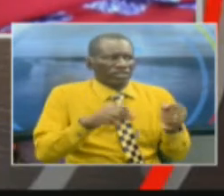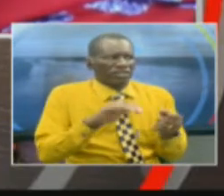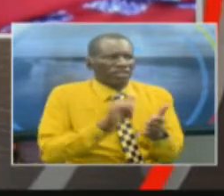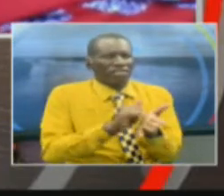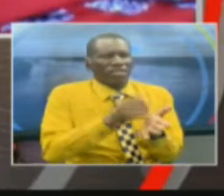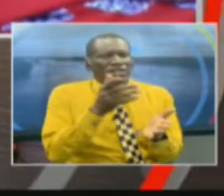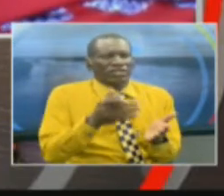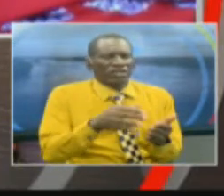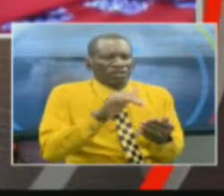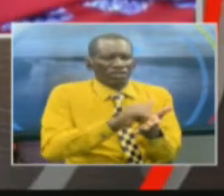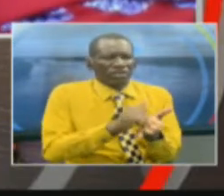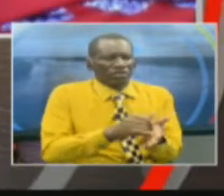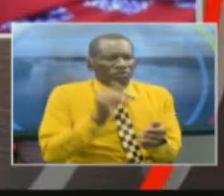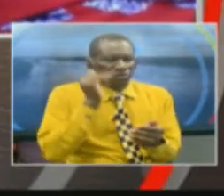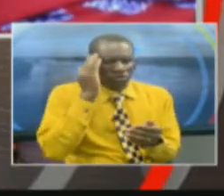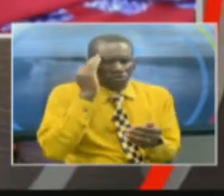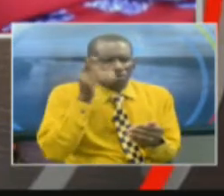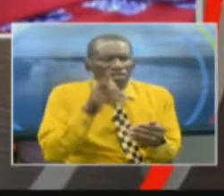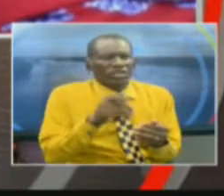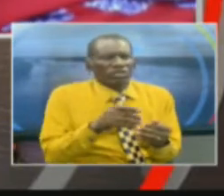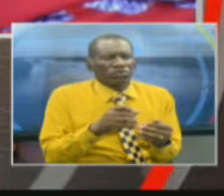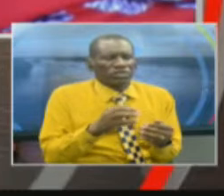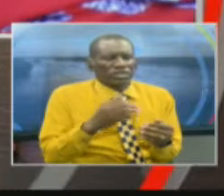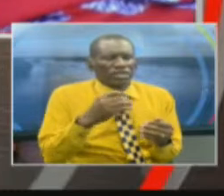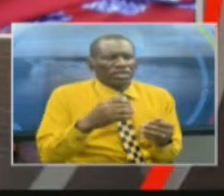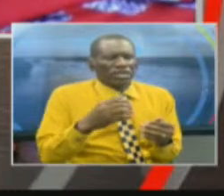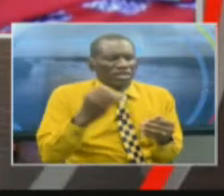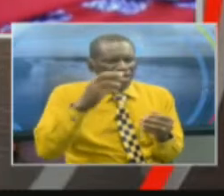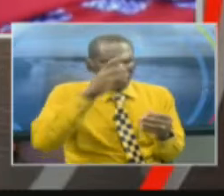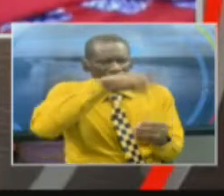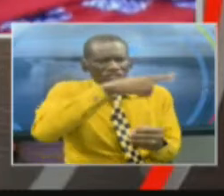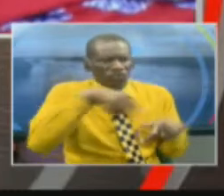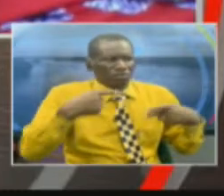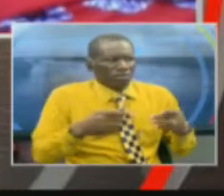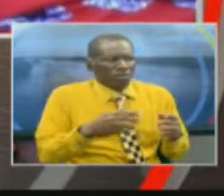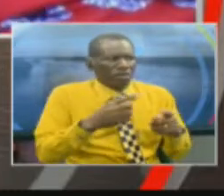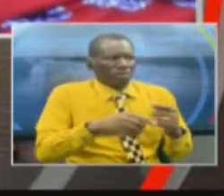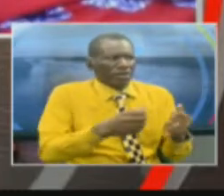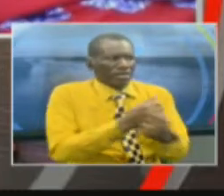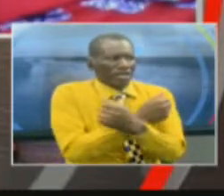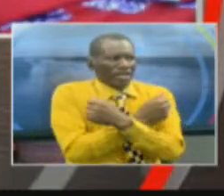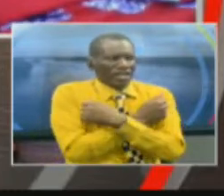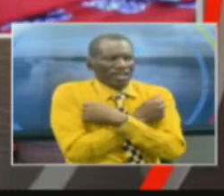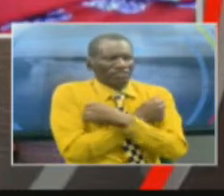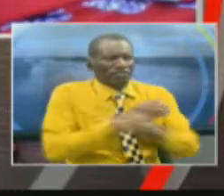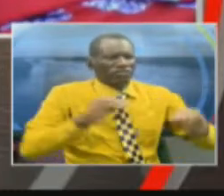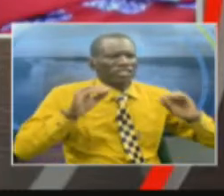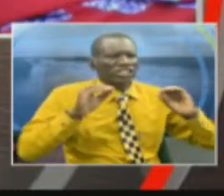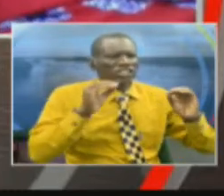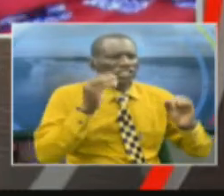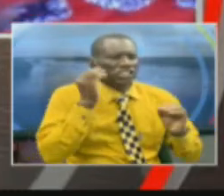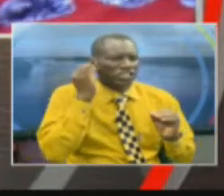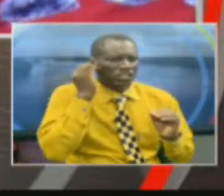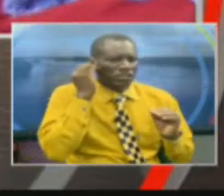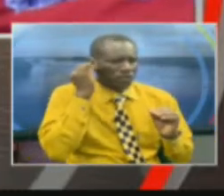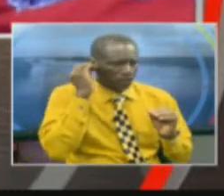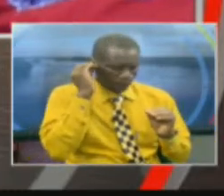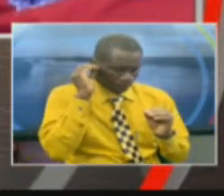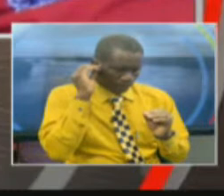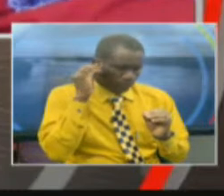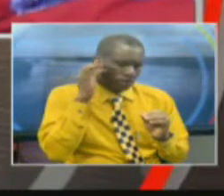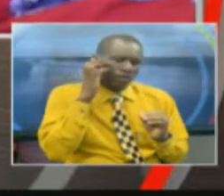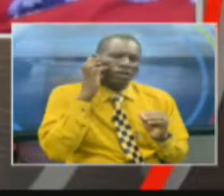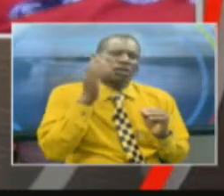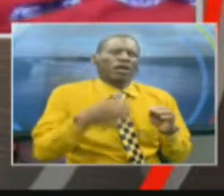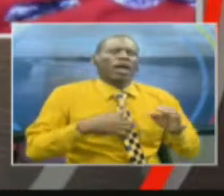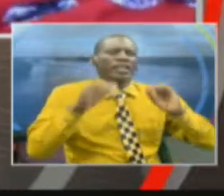the, the image of people. But I love passing knowledge. I teach languages,